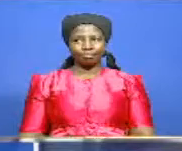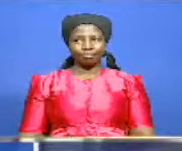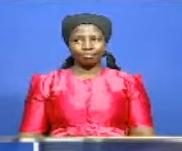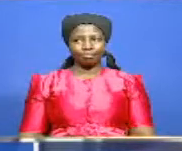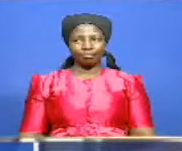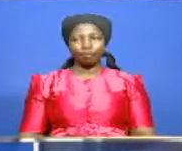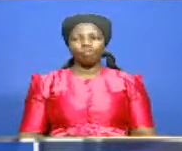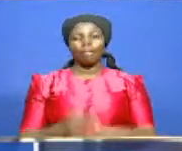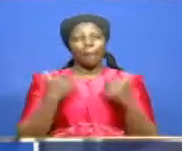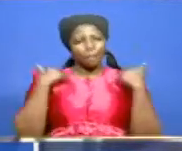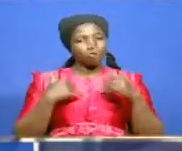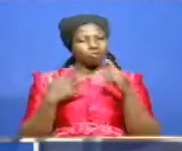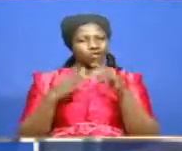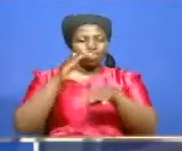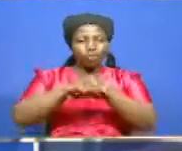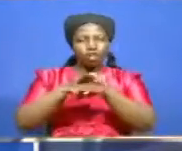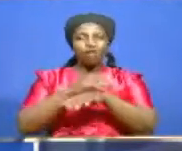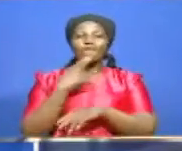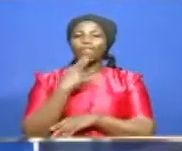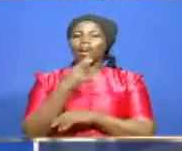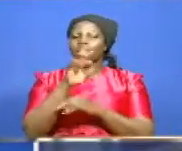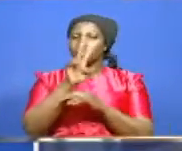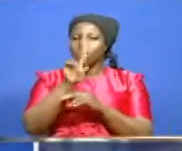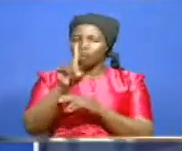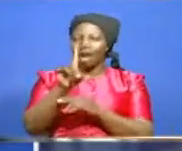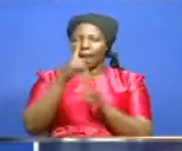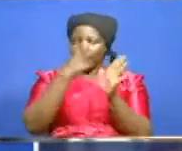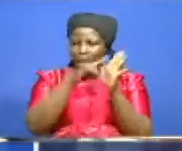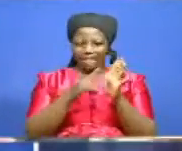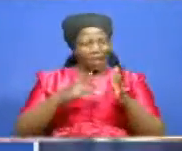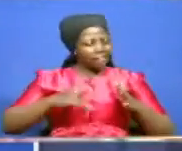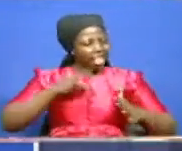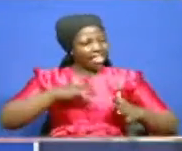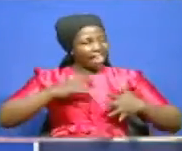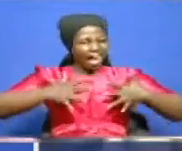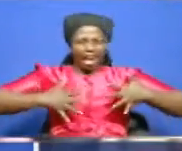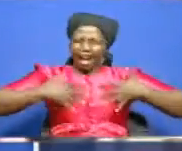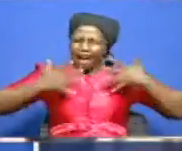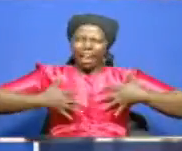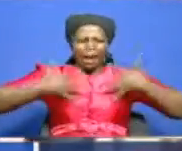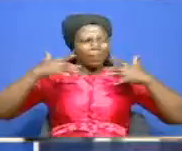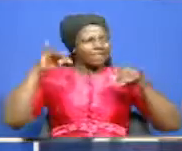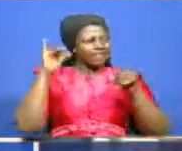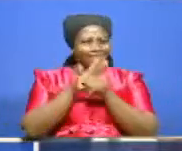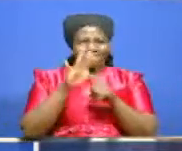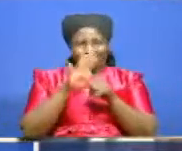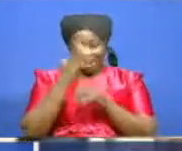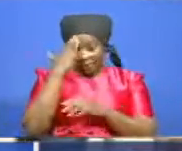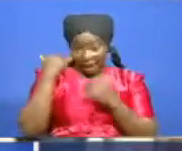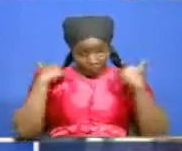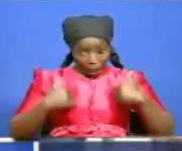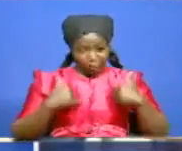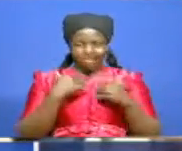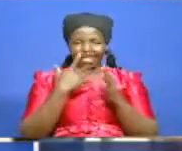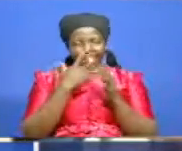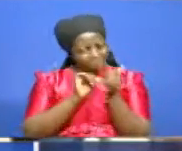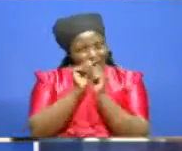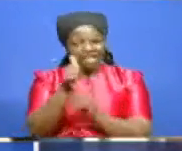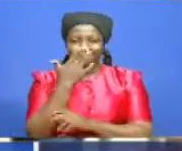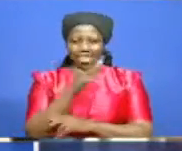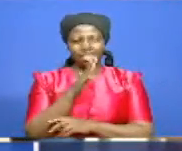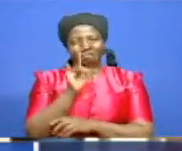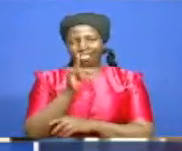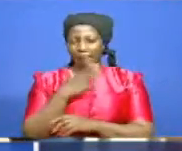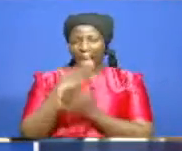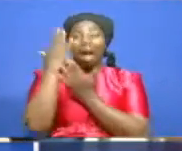I managed to score 420 marks. I'm feeling so happy because I've passed. It was to my expectation,